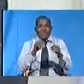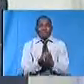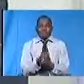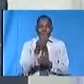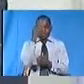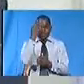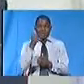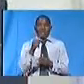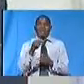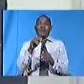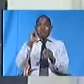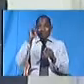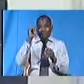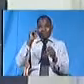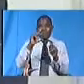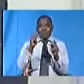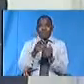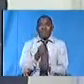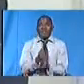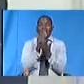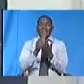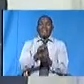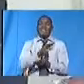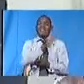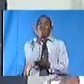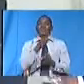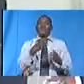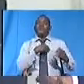not complain? Why